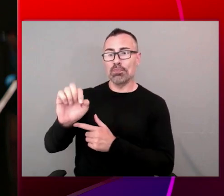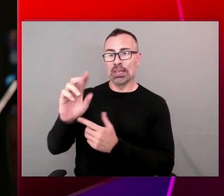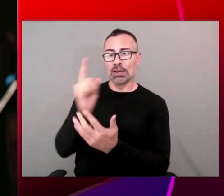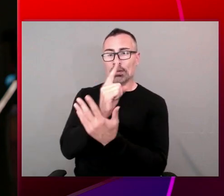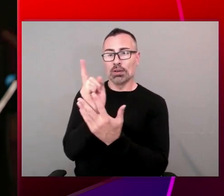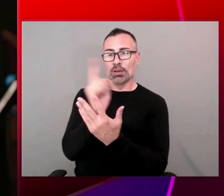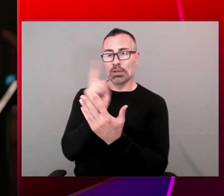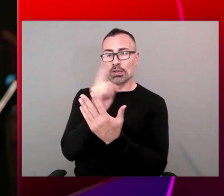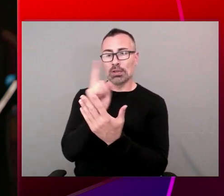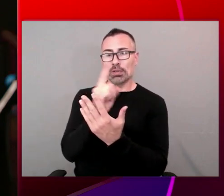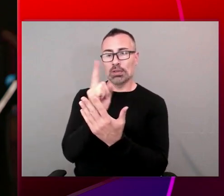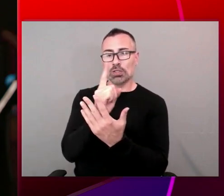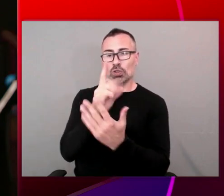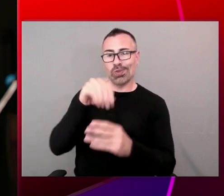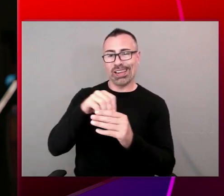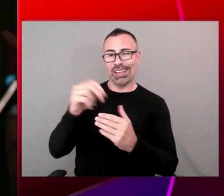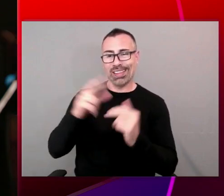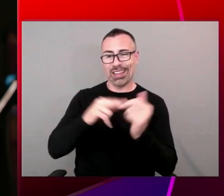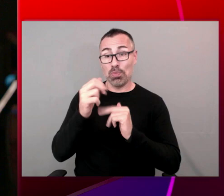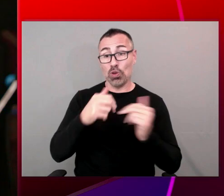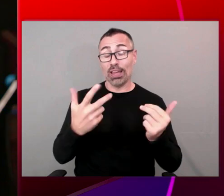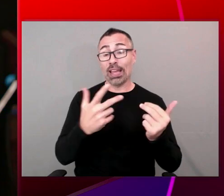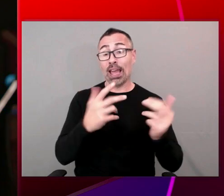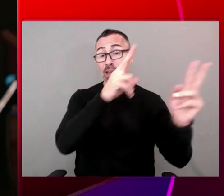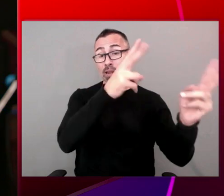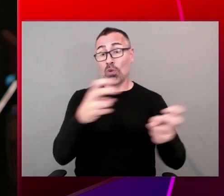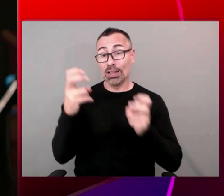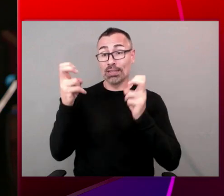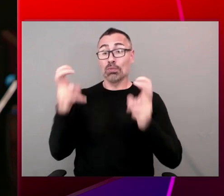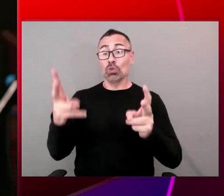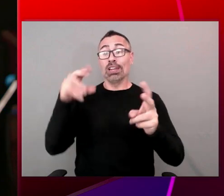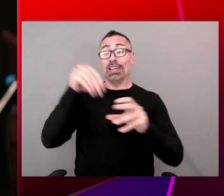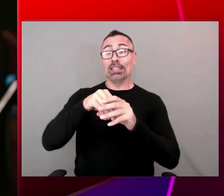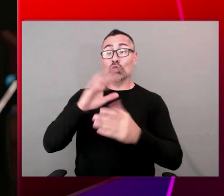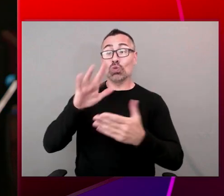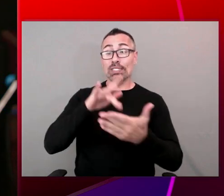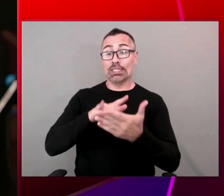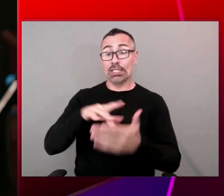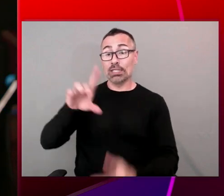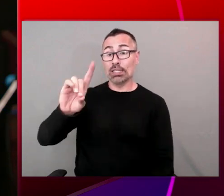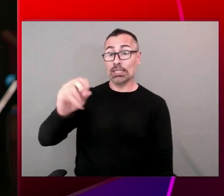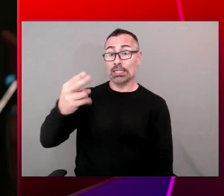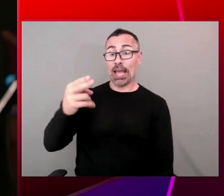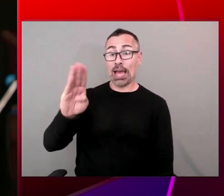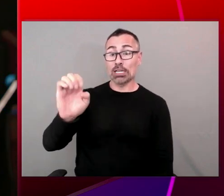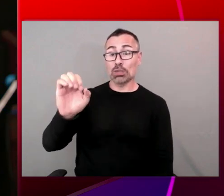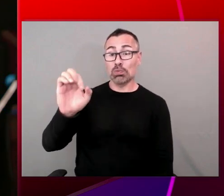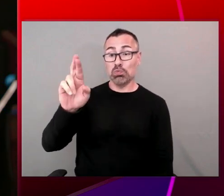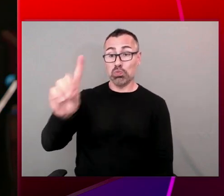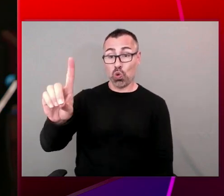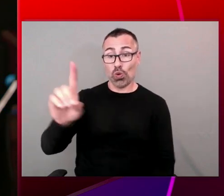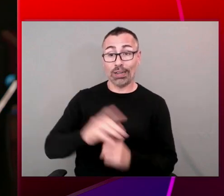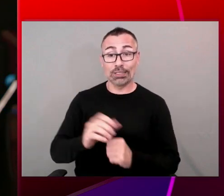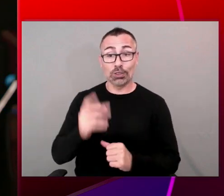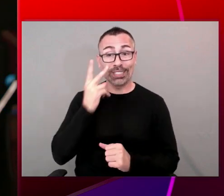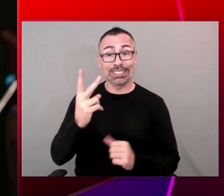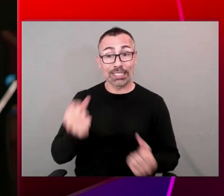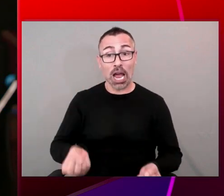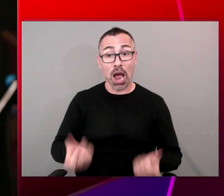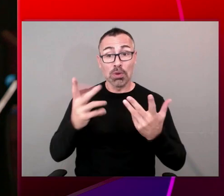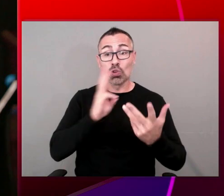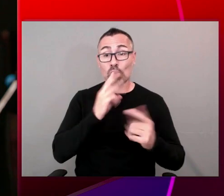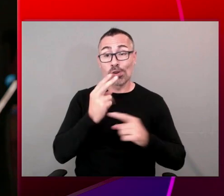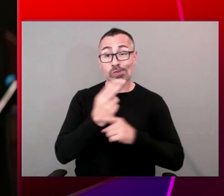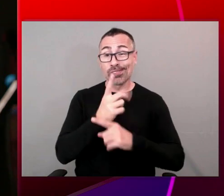that comes into a centralized dashboard so that we can see in real time how much water we're using. And then we're also using